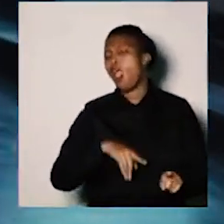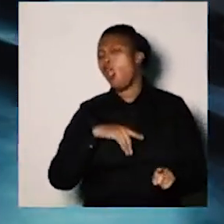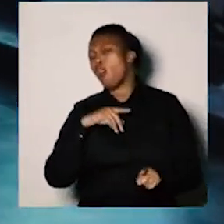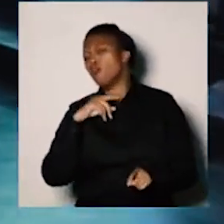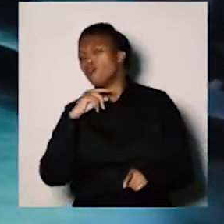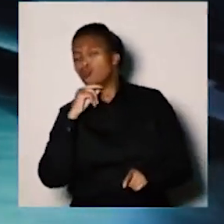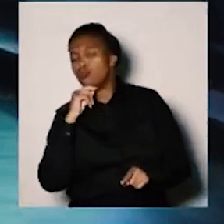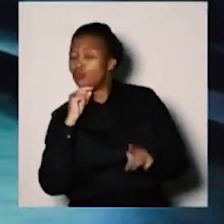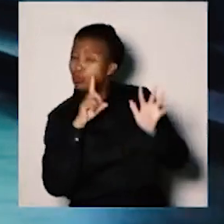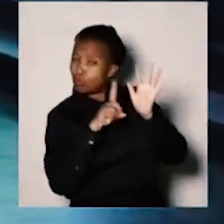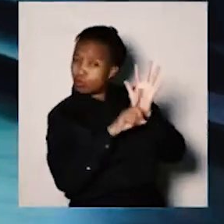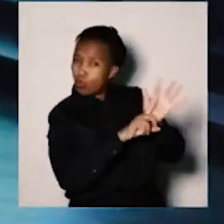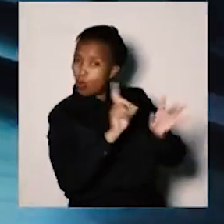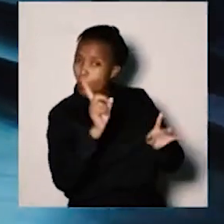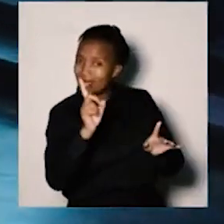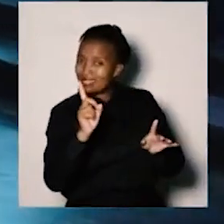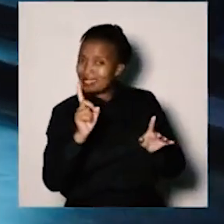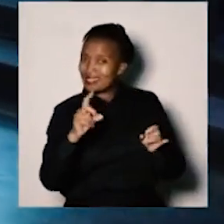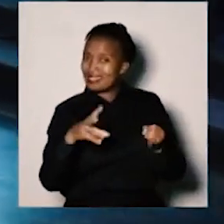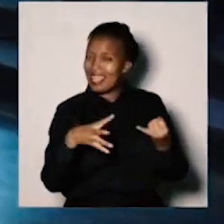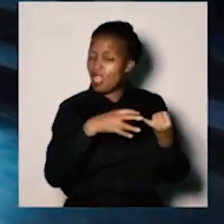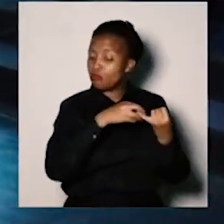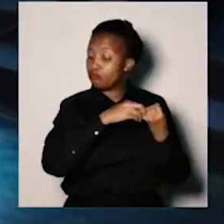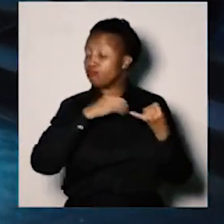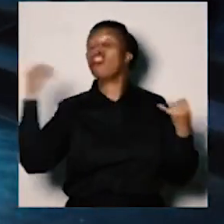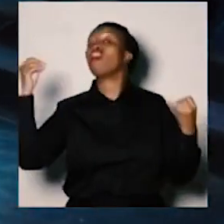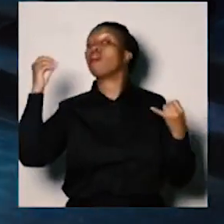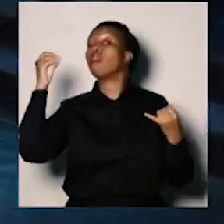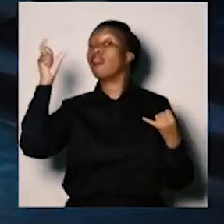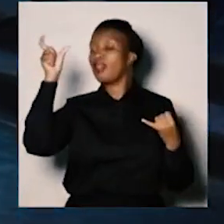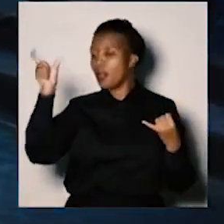to portray a naked athlete